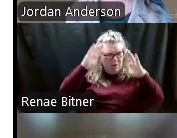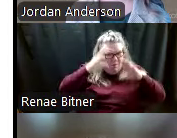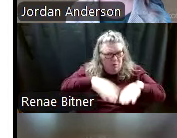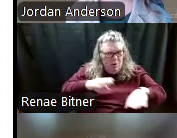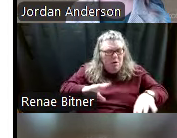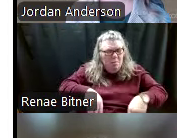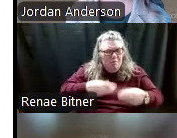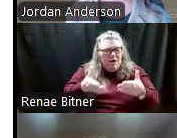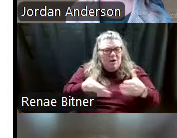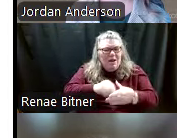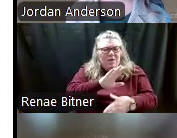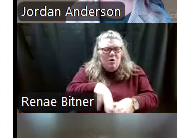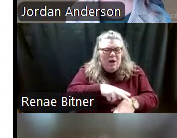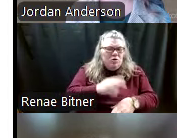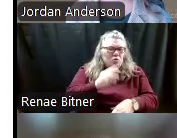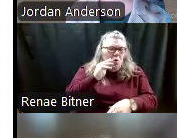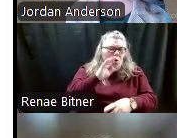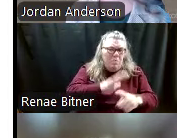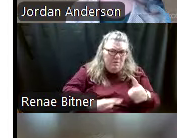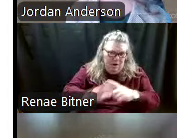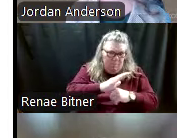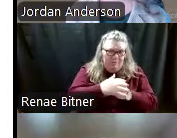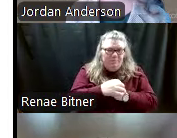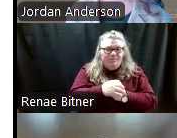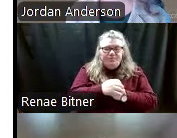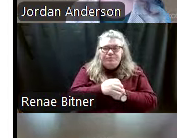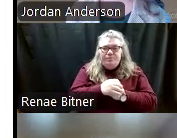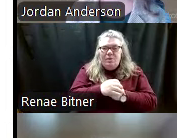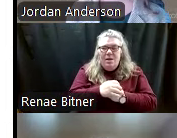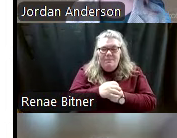services in their natural environments for those kiddos.